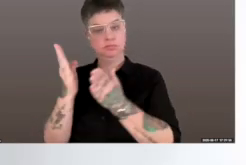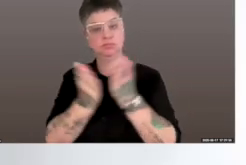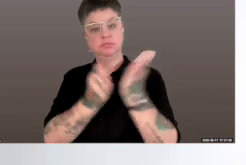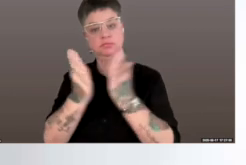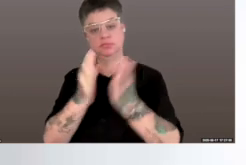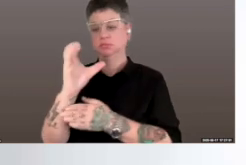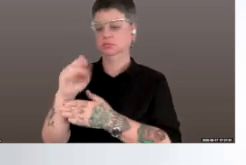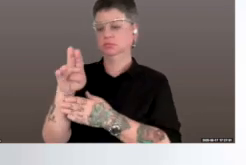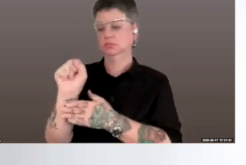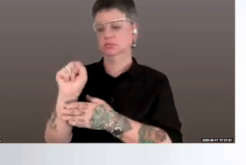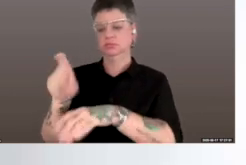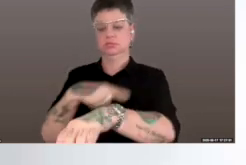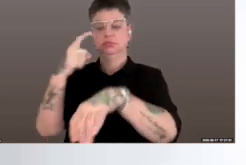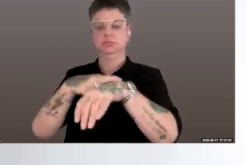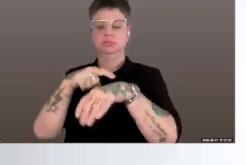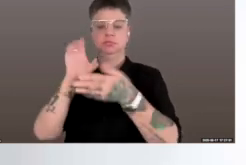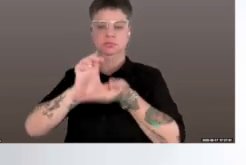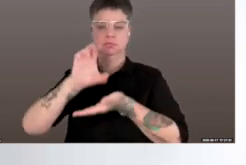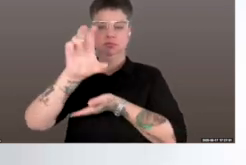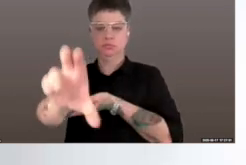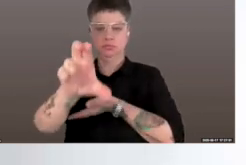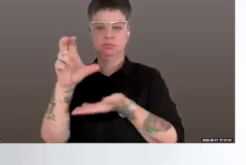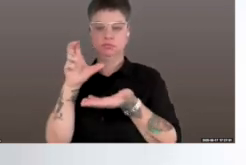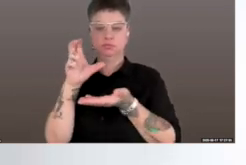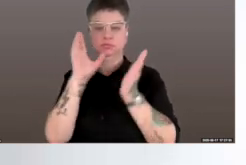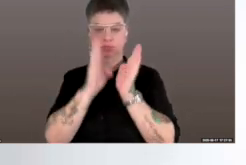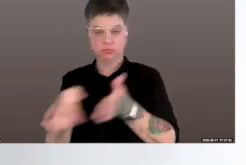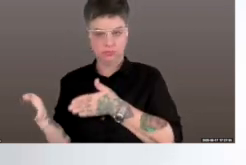Hi everybody. Let me get myself set up.